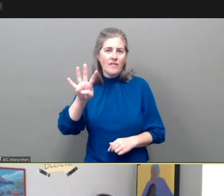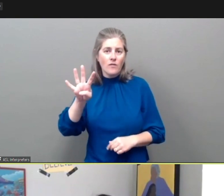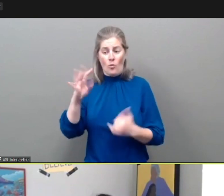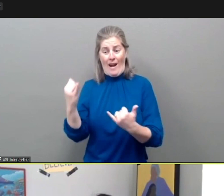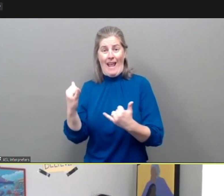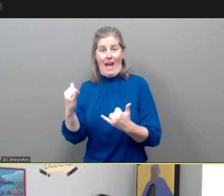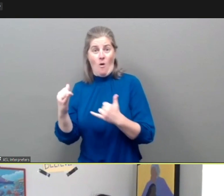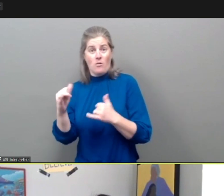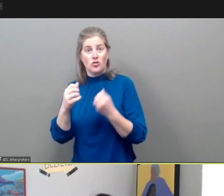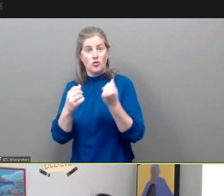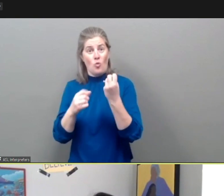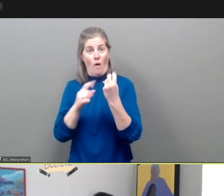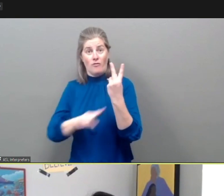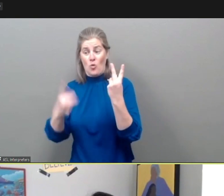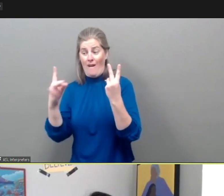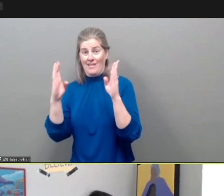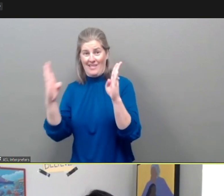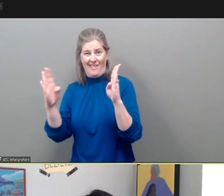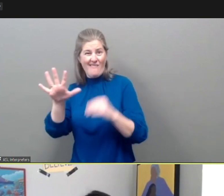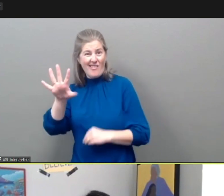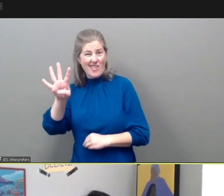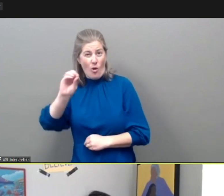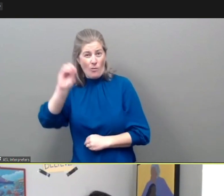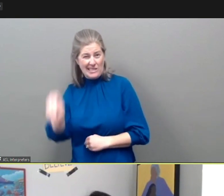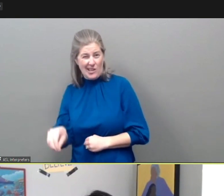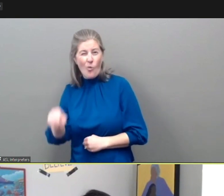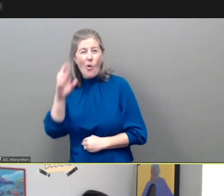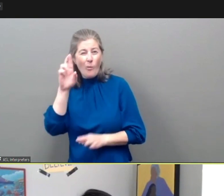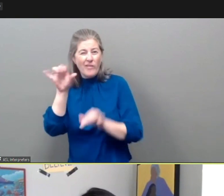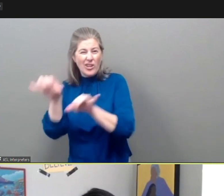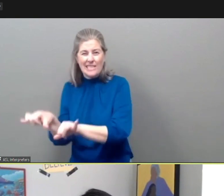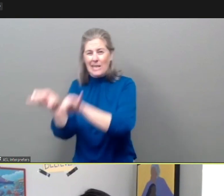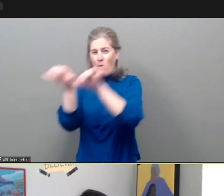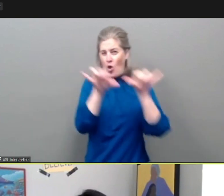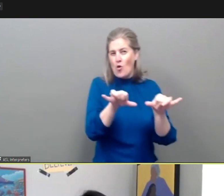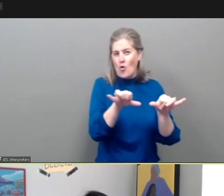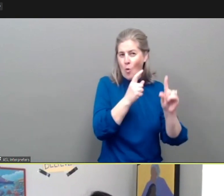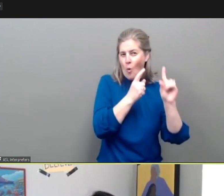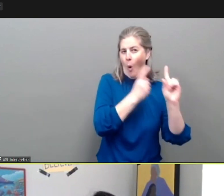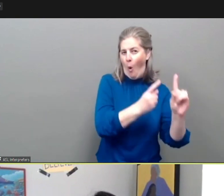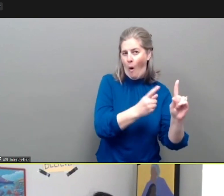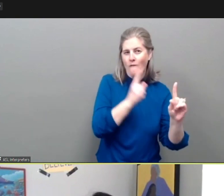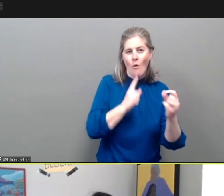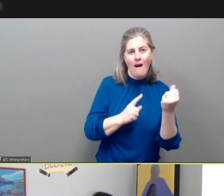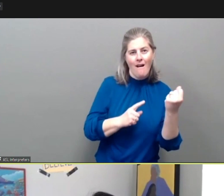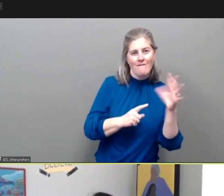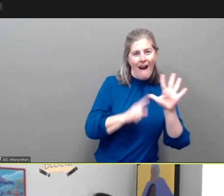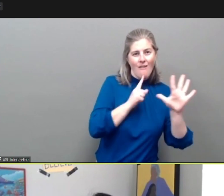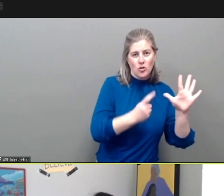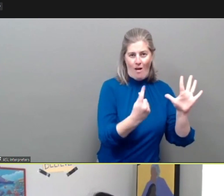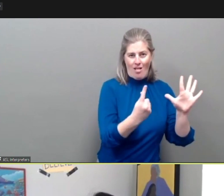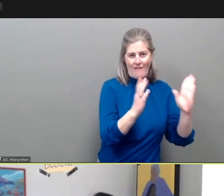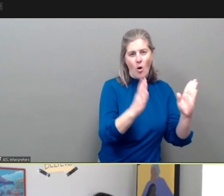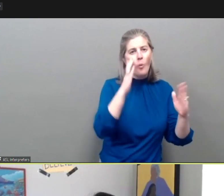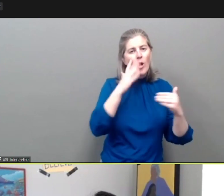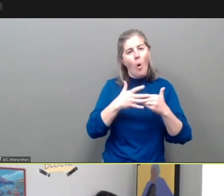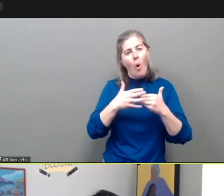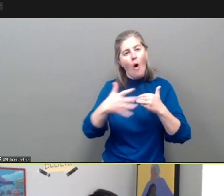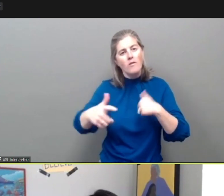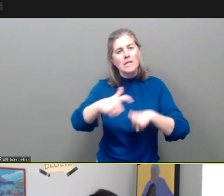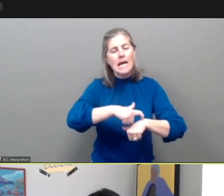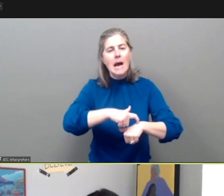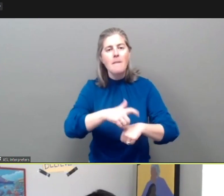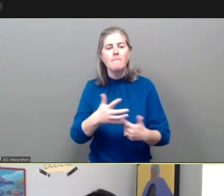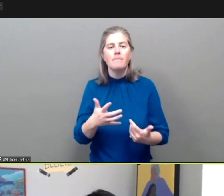18-year-olds vaccinated, and we're hoping for the similar goal. We know that over time,